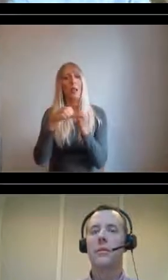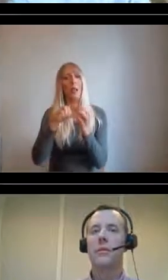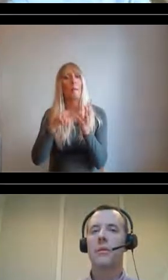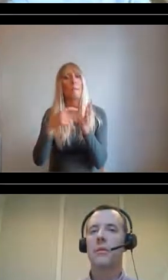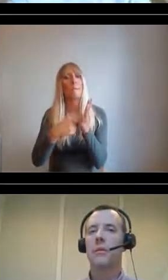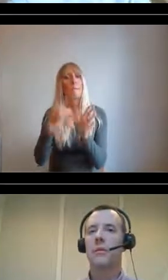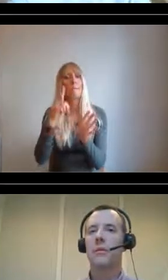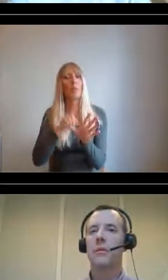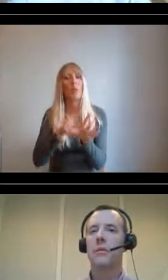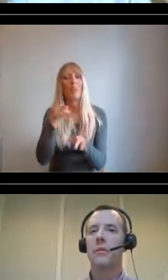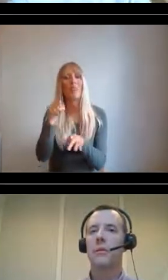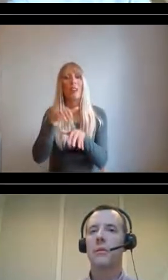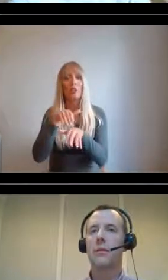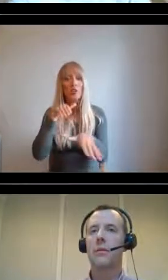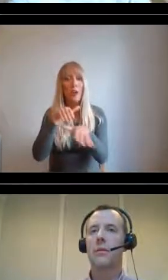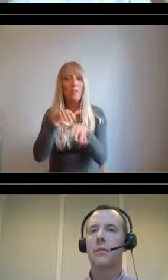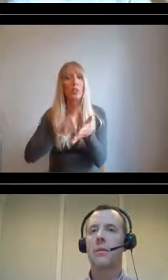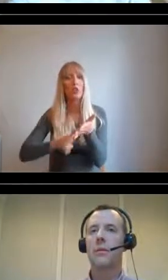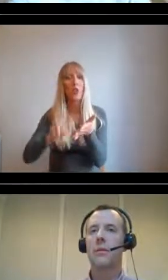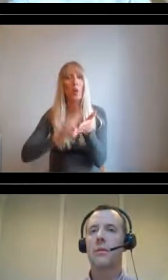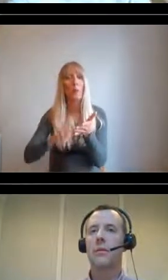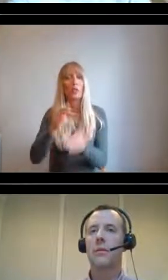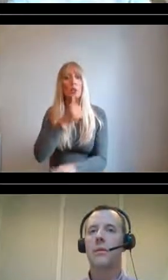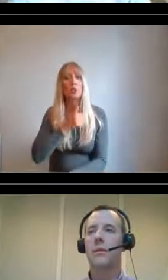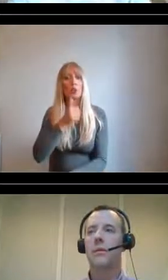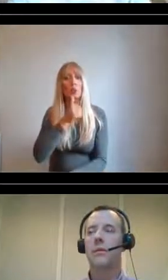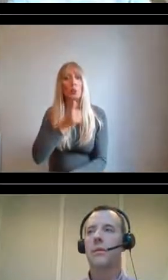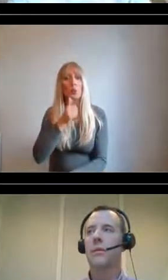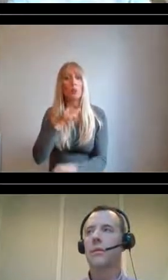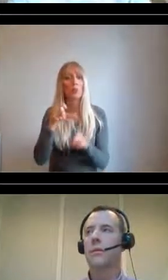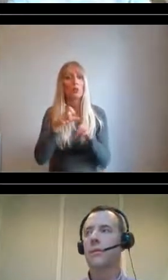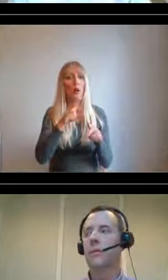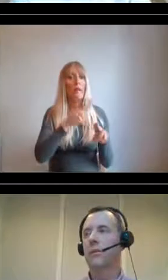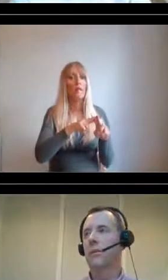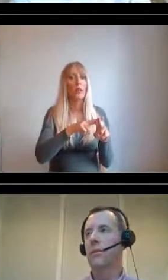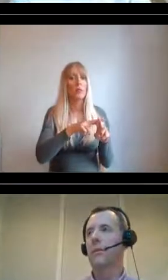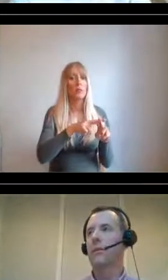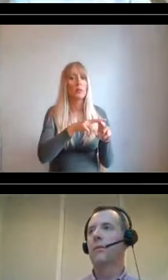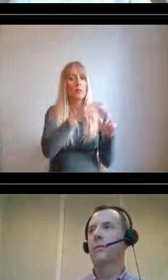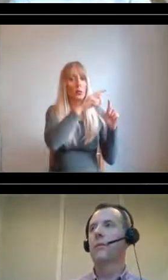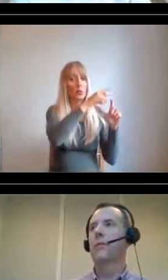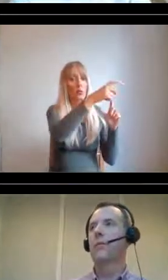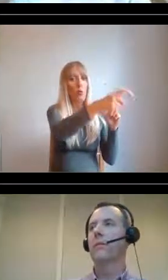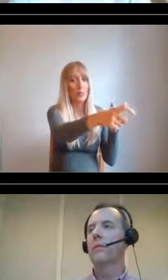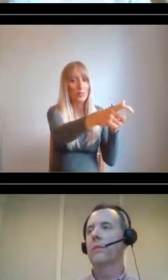would normally just use the existing Dartford crossing.